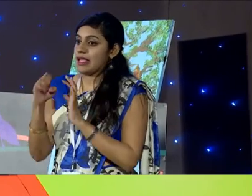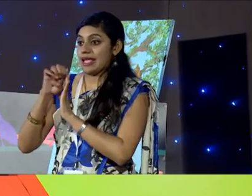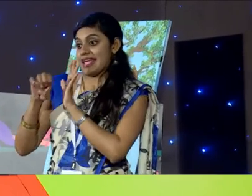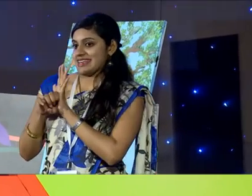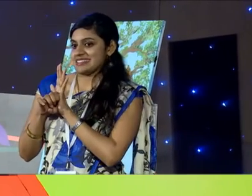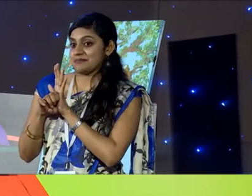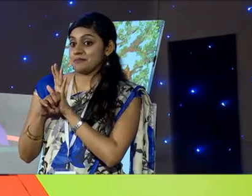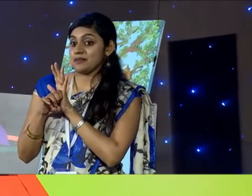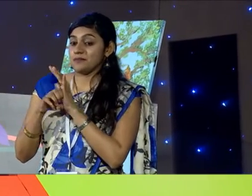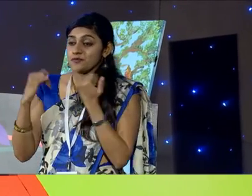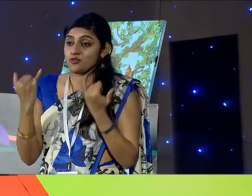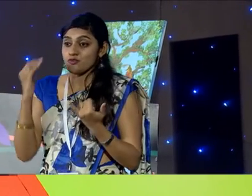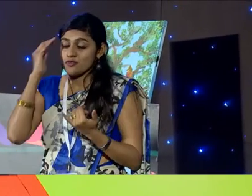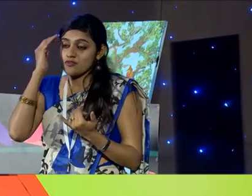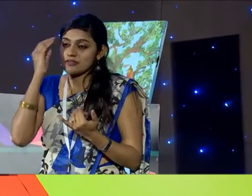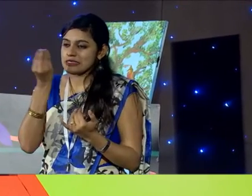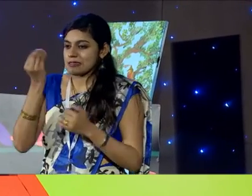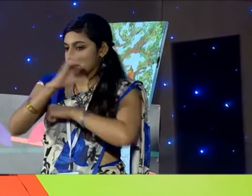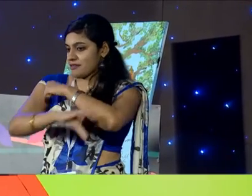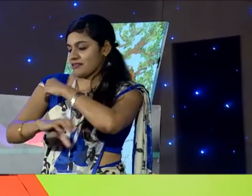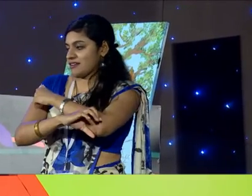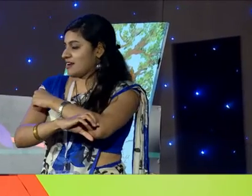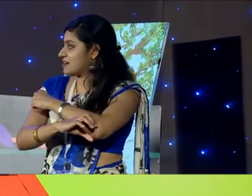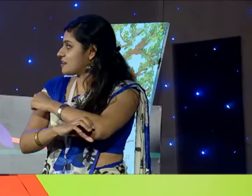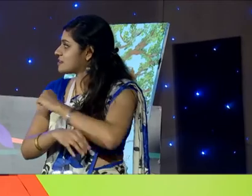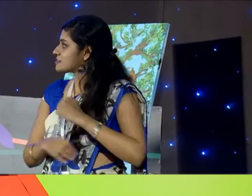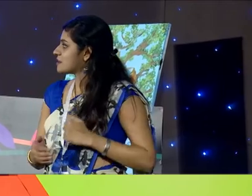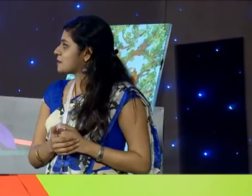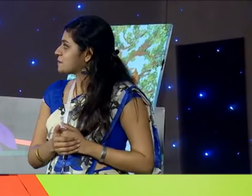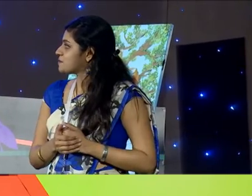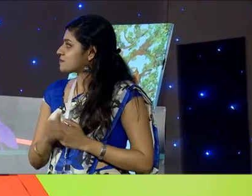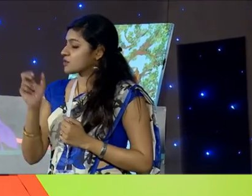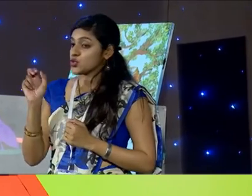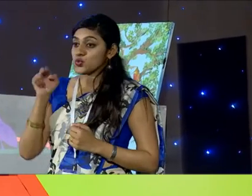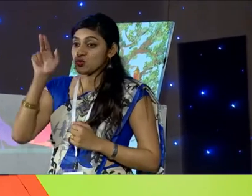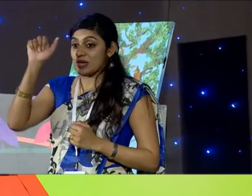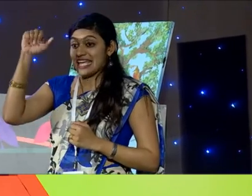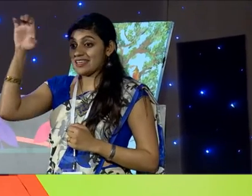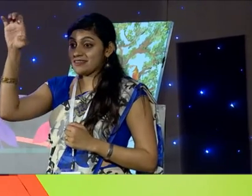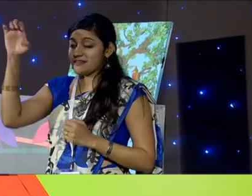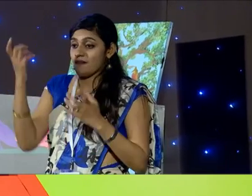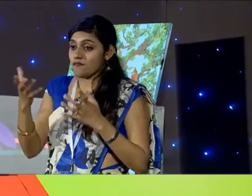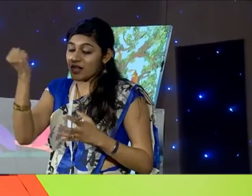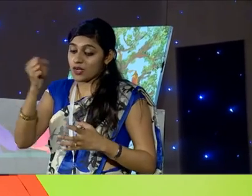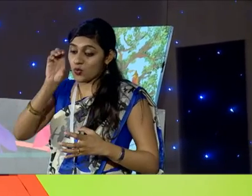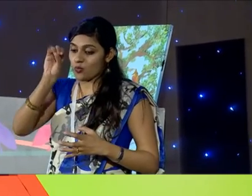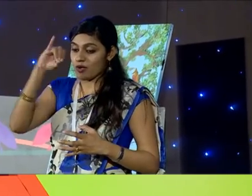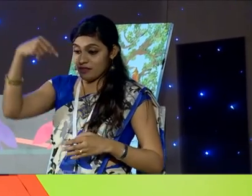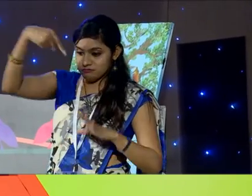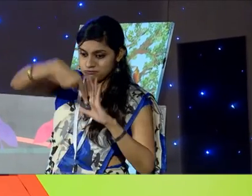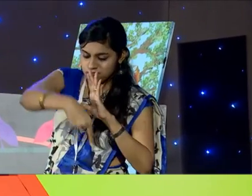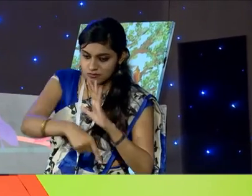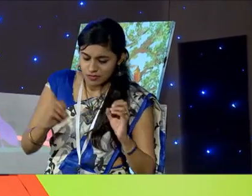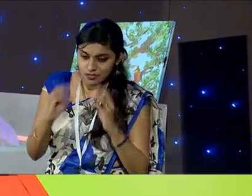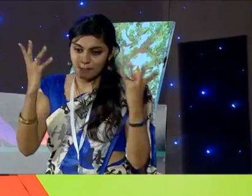how it changed the life and fortunes of the countries there. Planned asymmetry is when a company, for